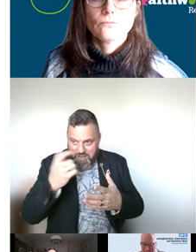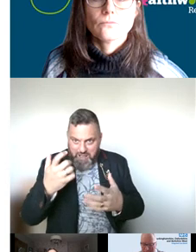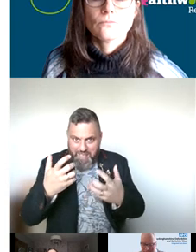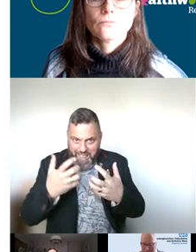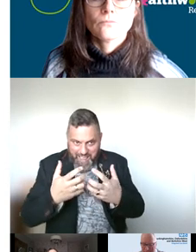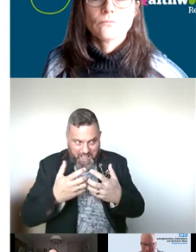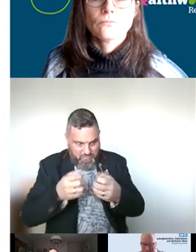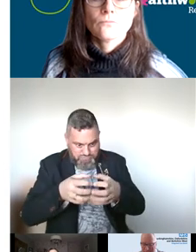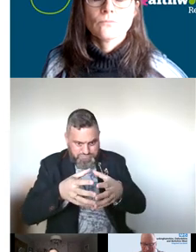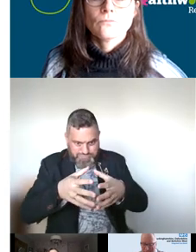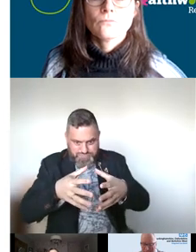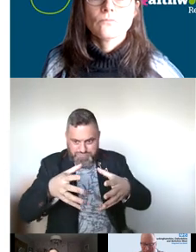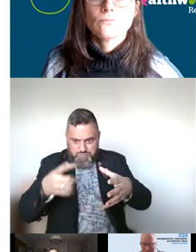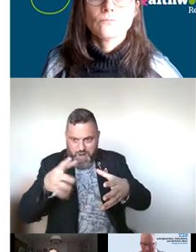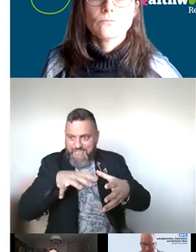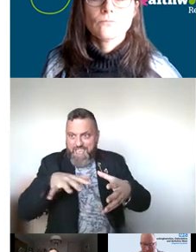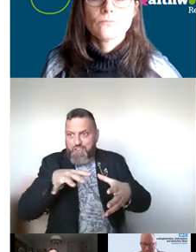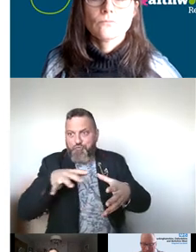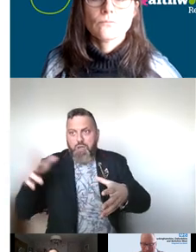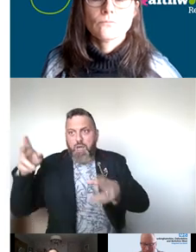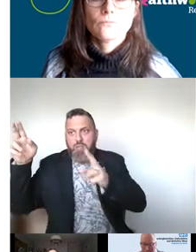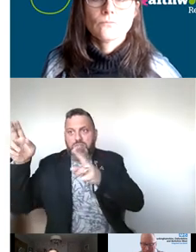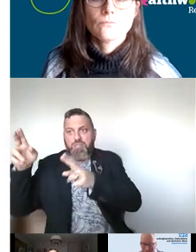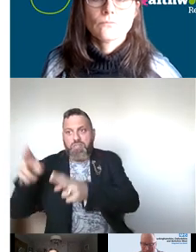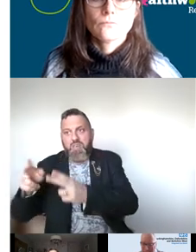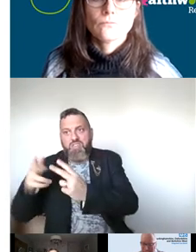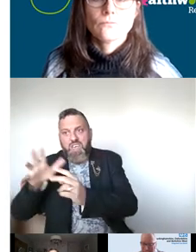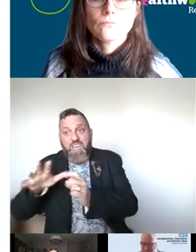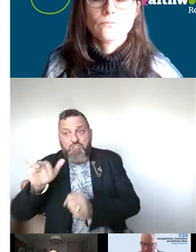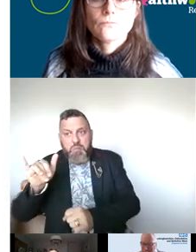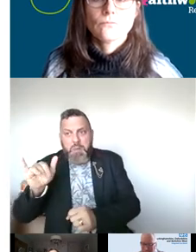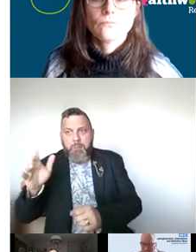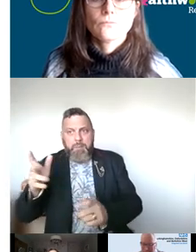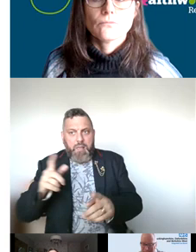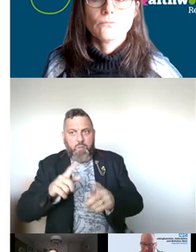growing into the future so that we can plan effectively, so that we can do that